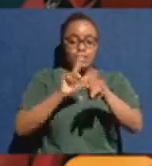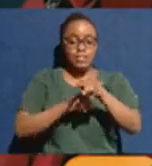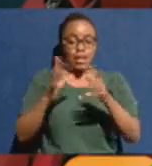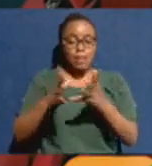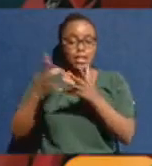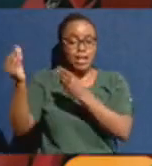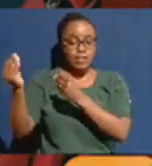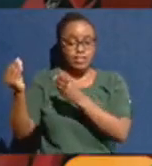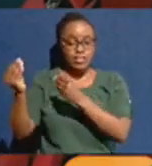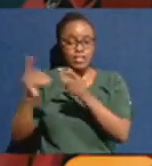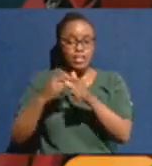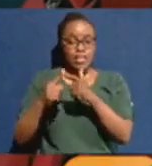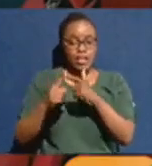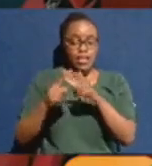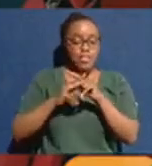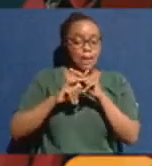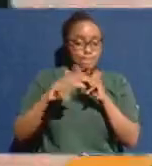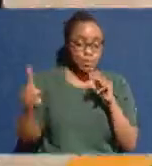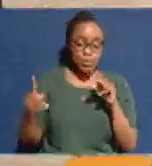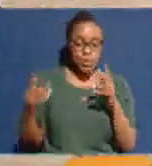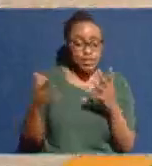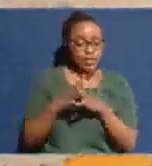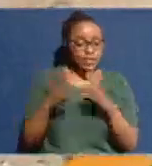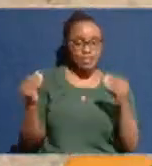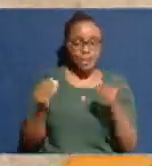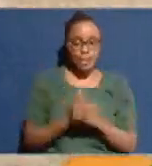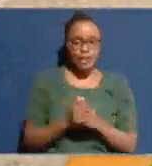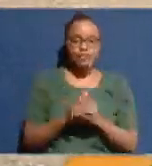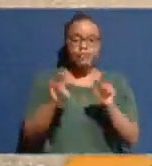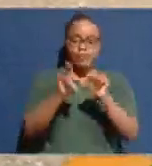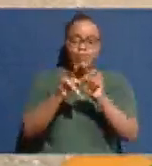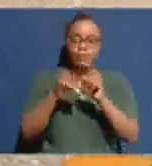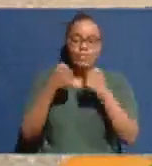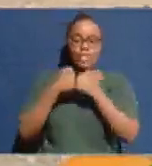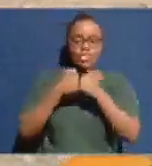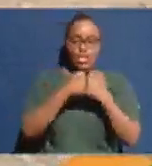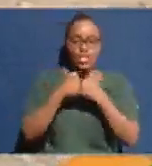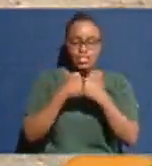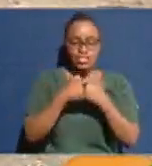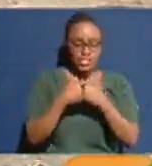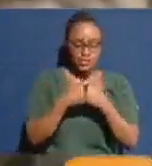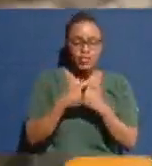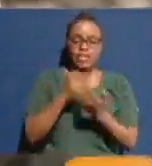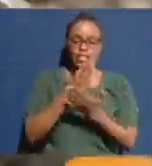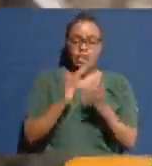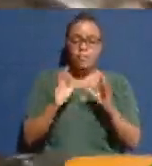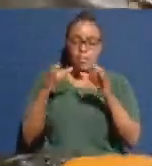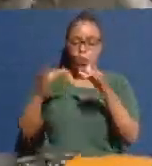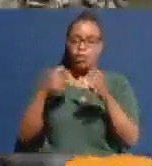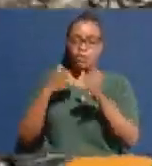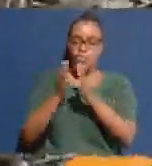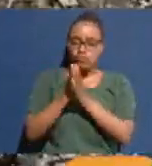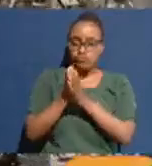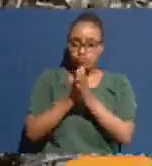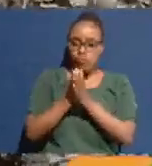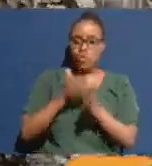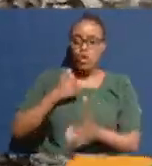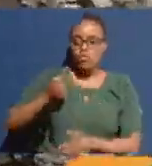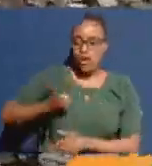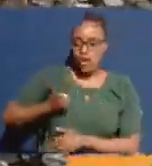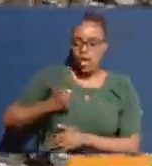left, they kept the children. But even in the midst of the challenges, some in the community are determined to have girls get